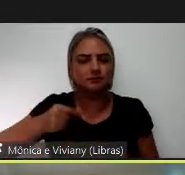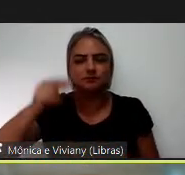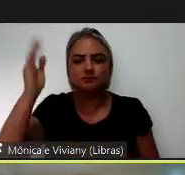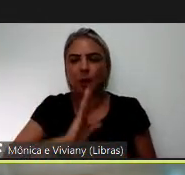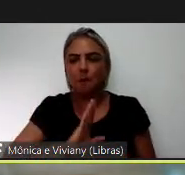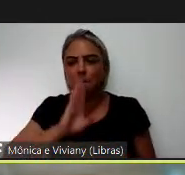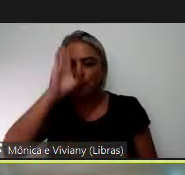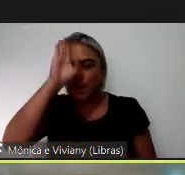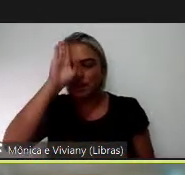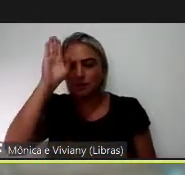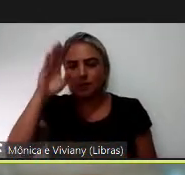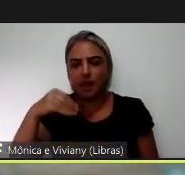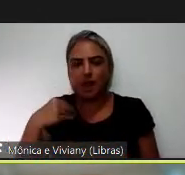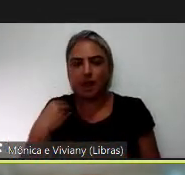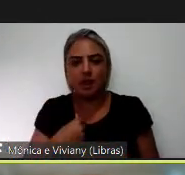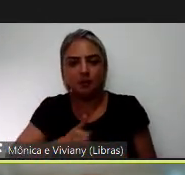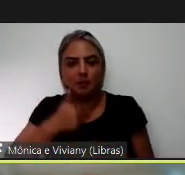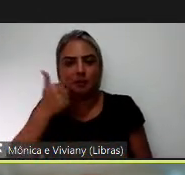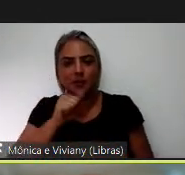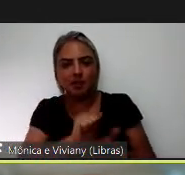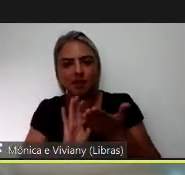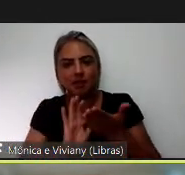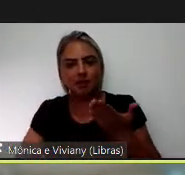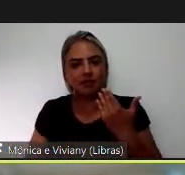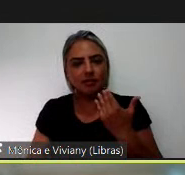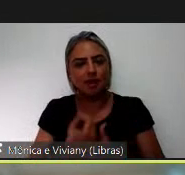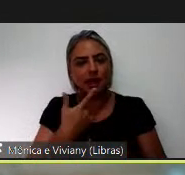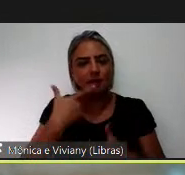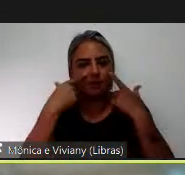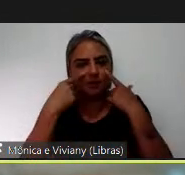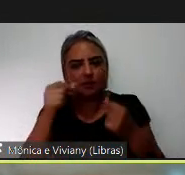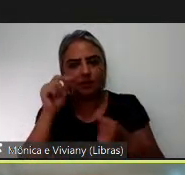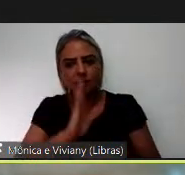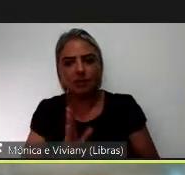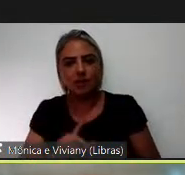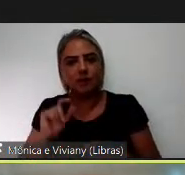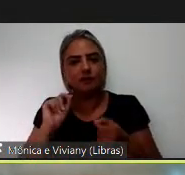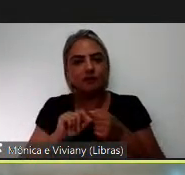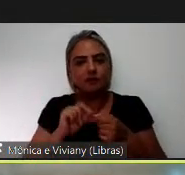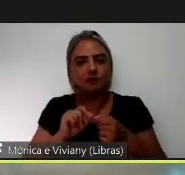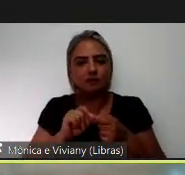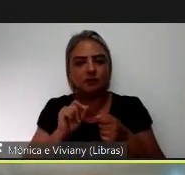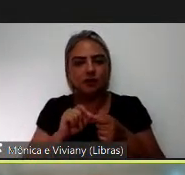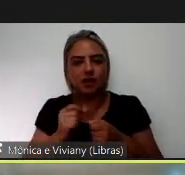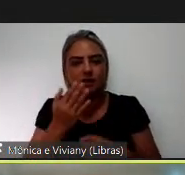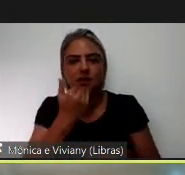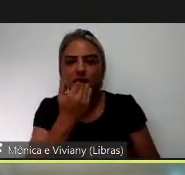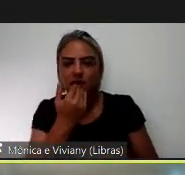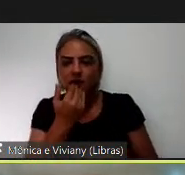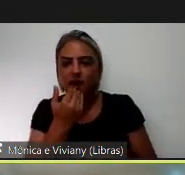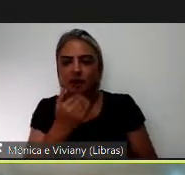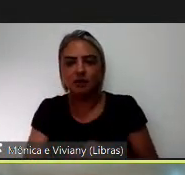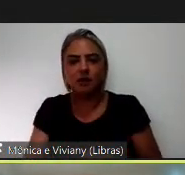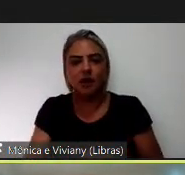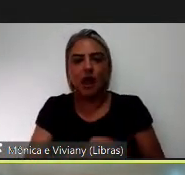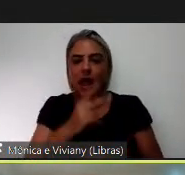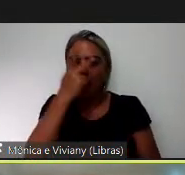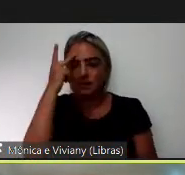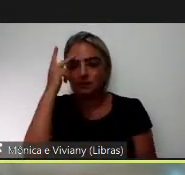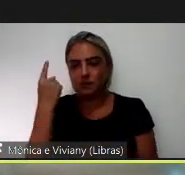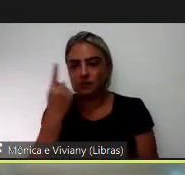in Brazil. One of the main and first attentions that happen, which is having this